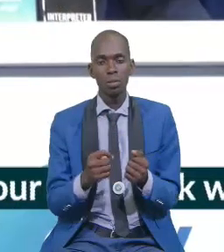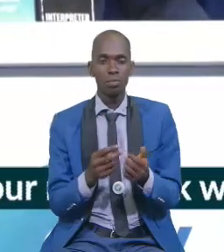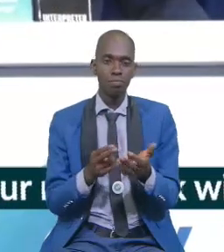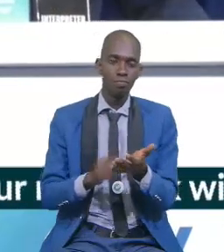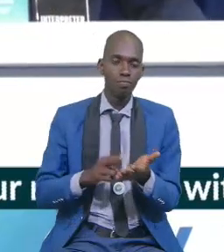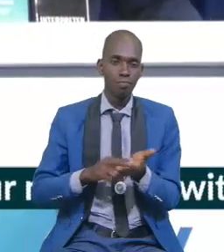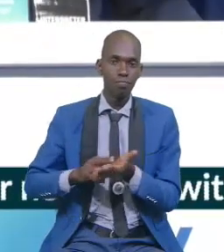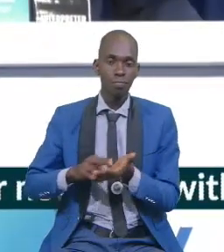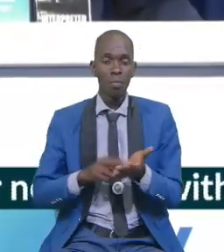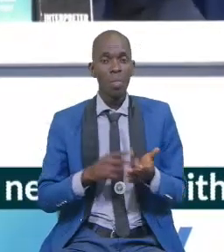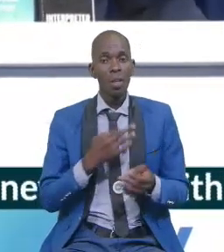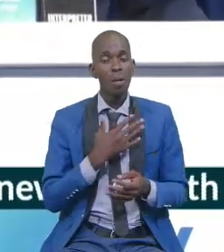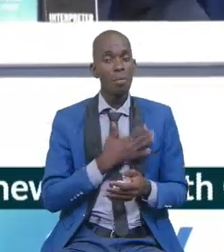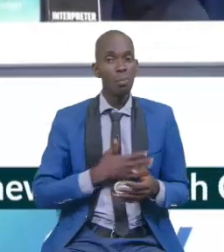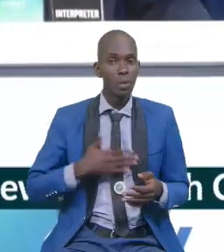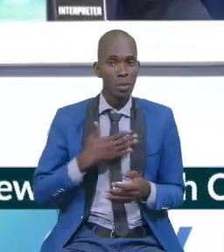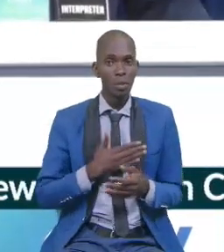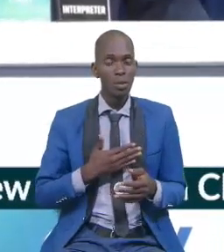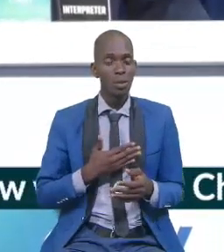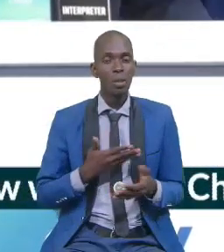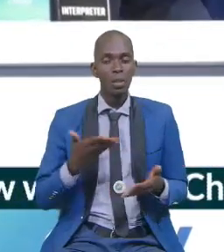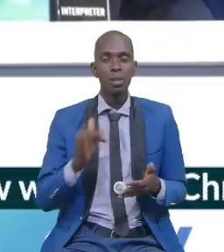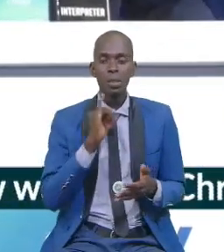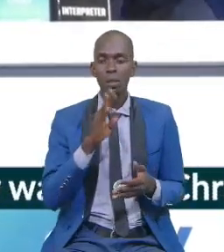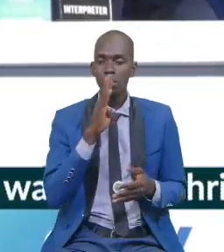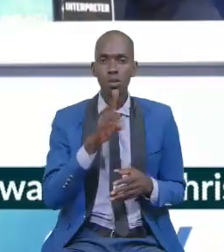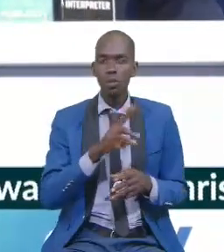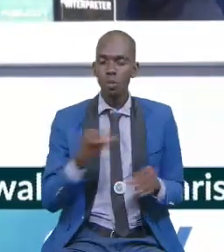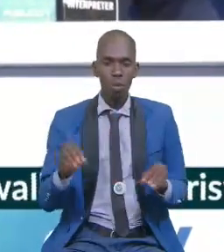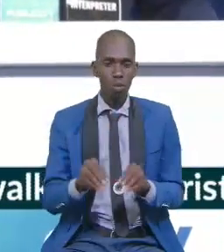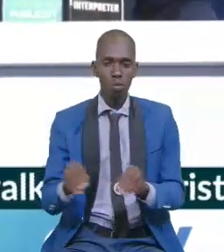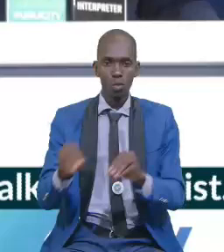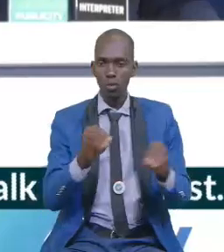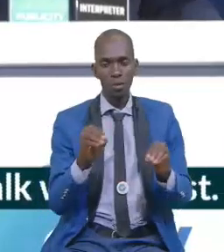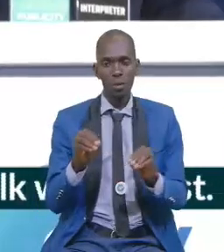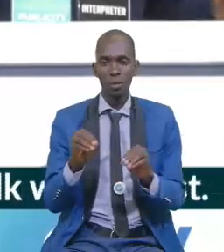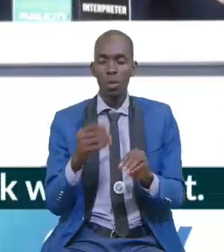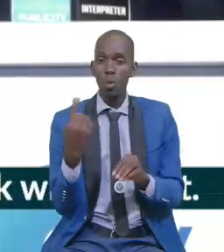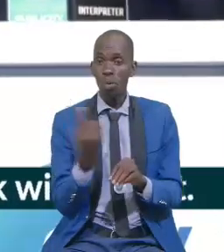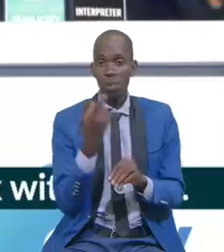And please, let nobody be moving around except the counselors.